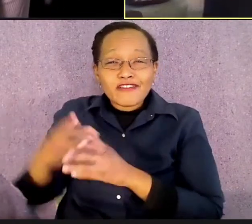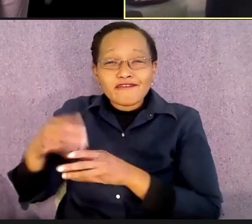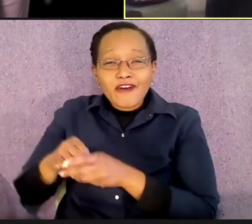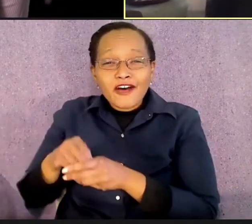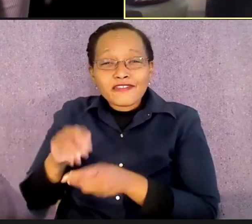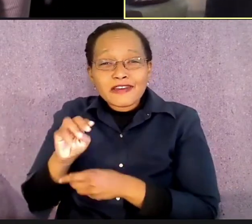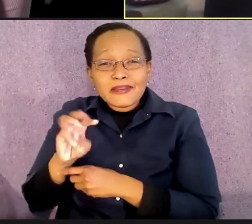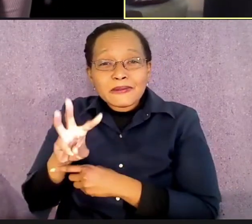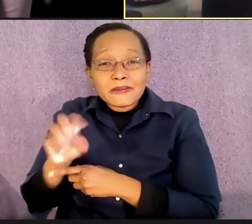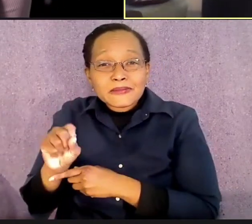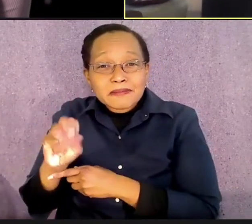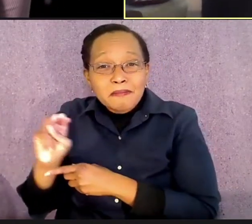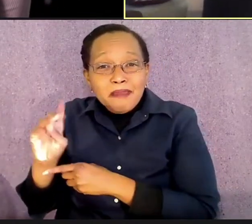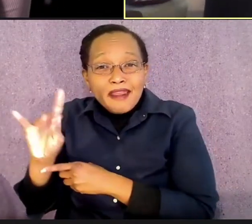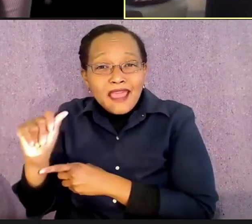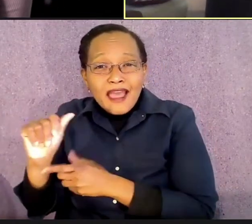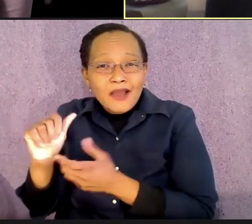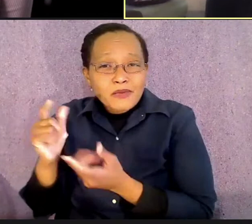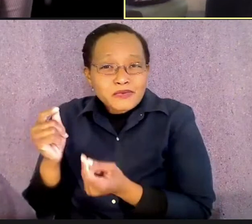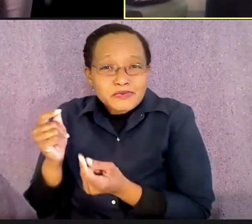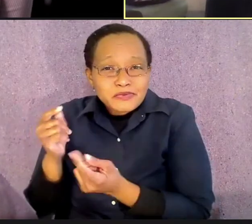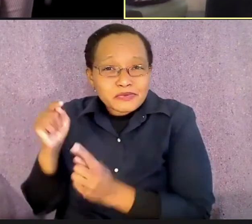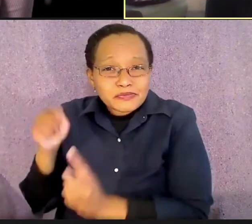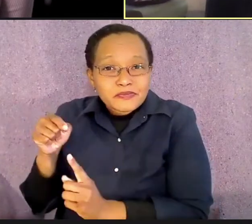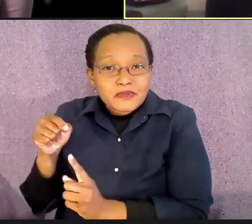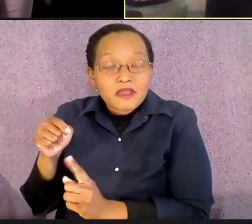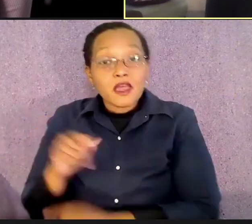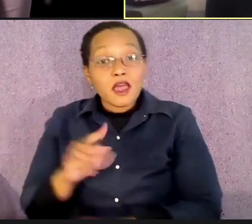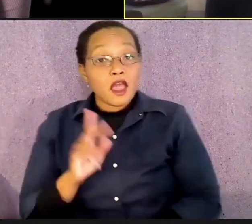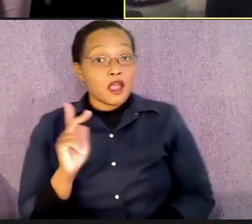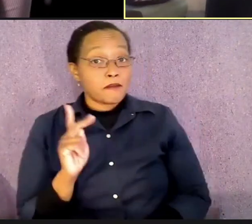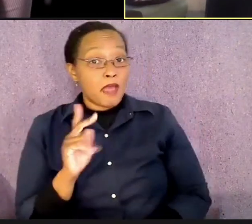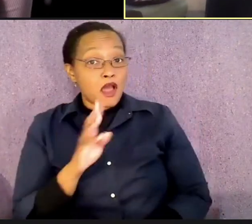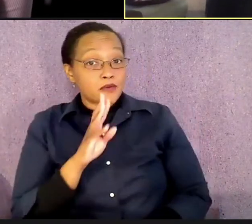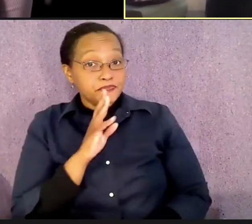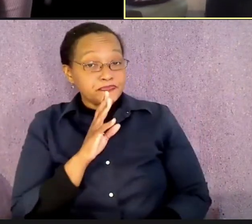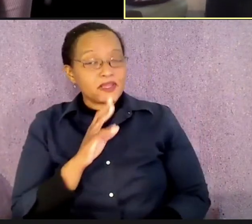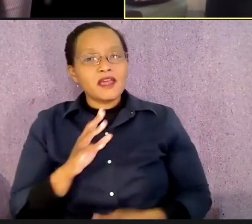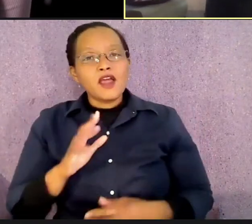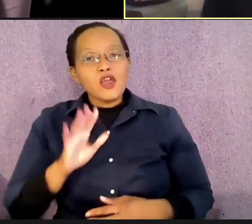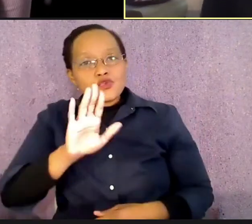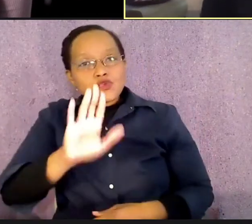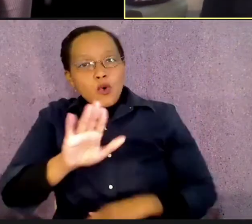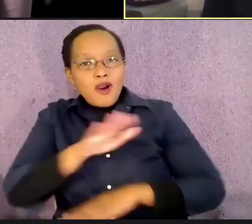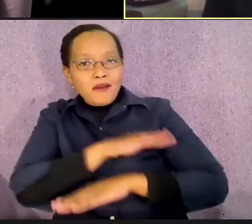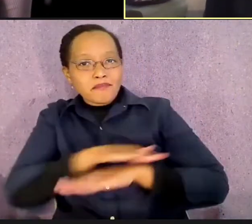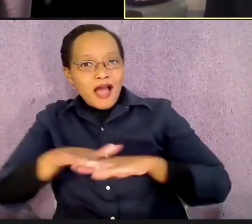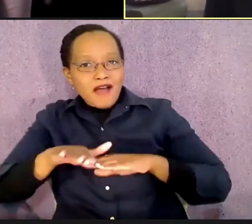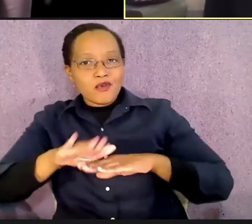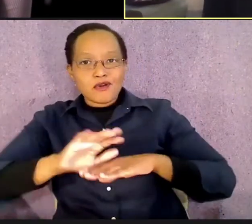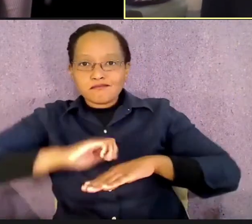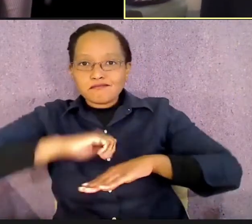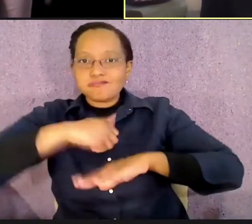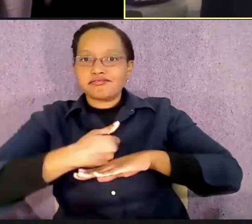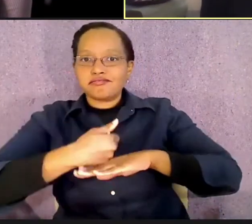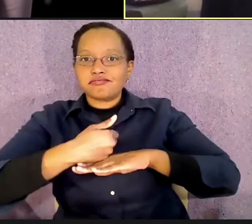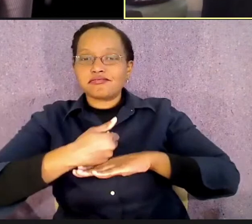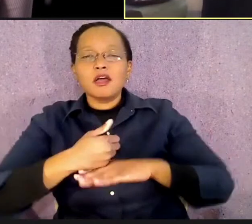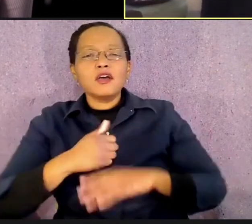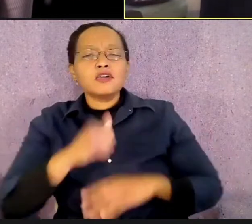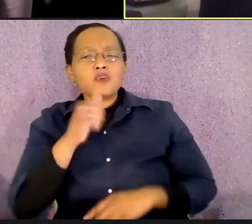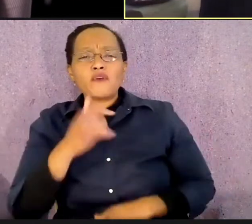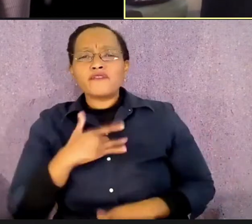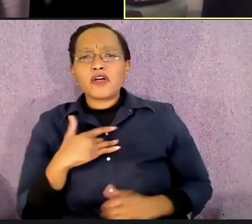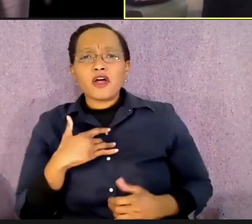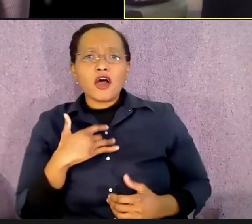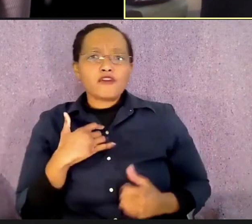Again, build your platform. Don't be afraid to make some mistakes and get better at it. Don't be afraid to put content out there. And don't be